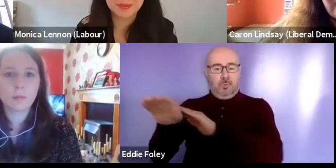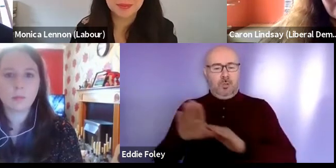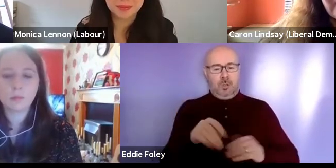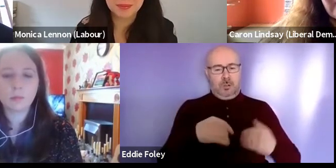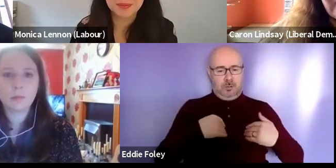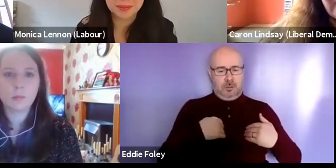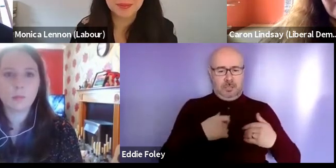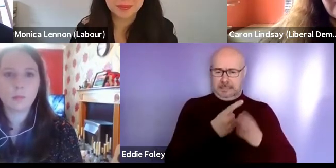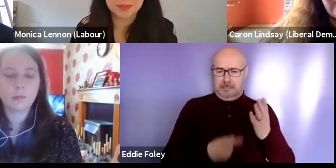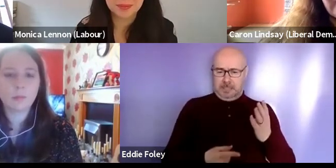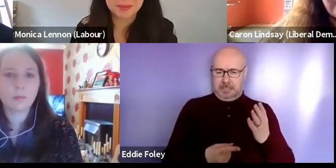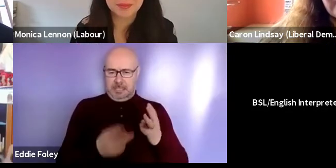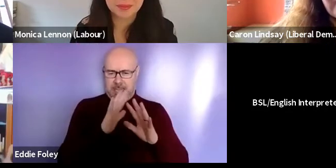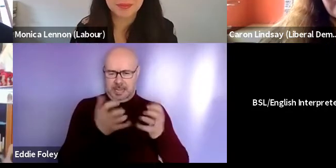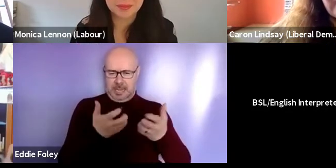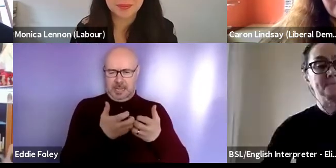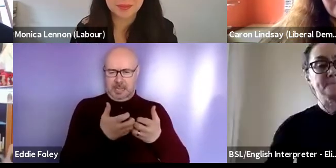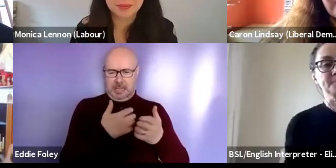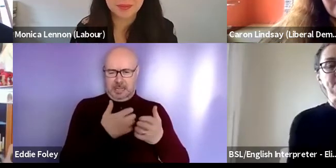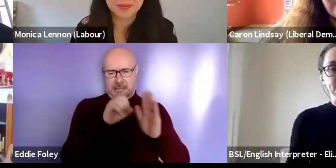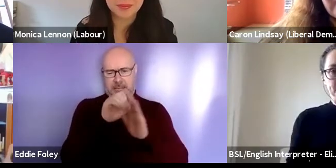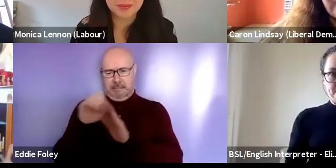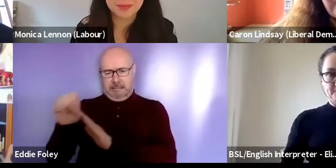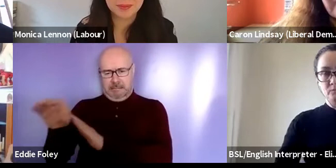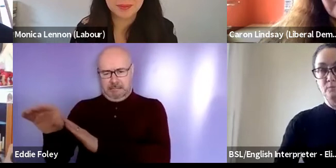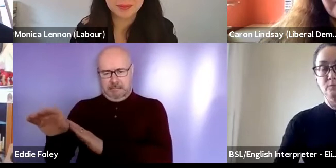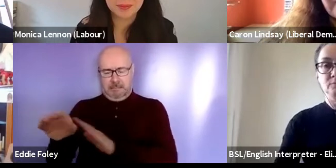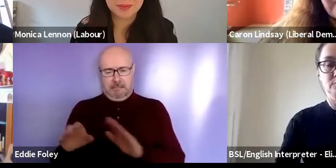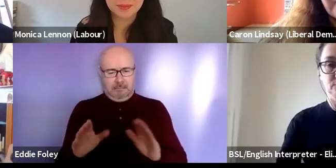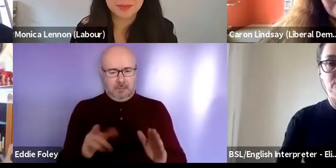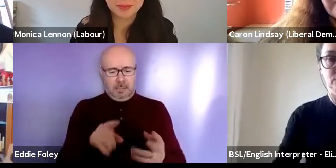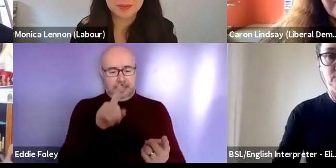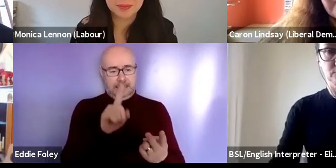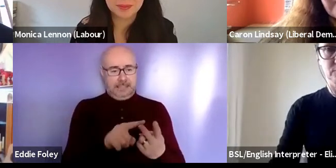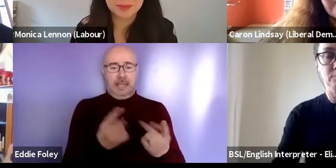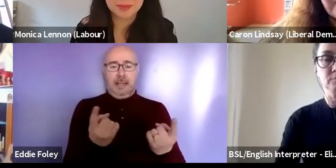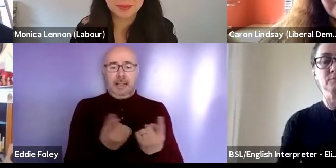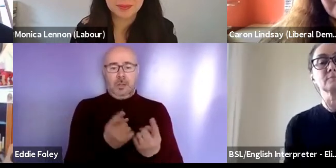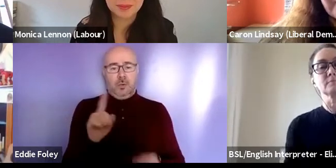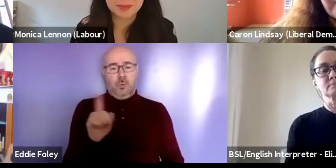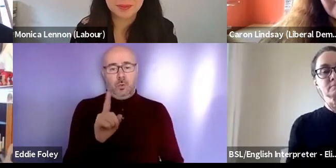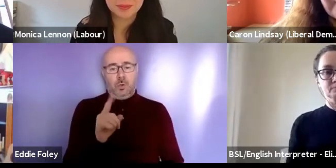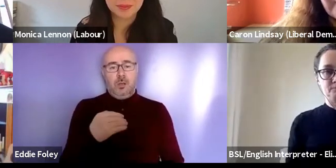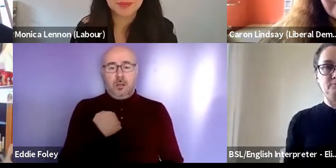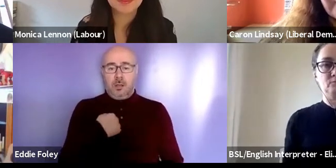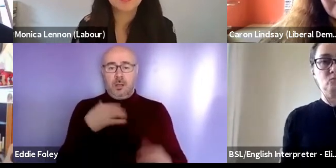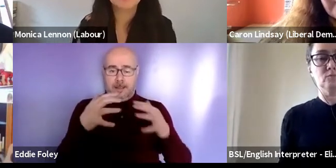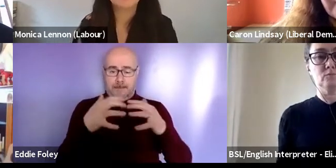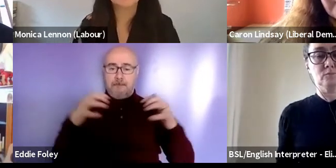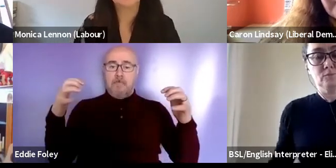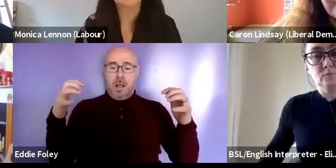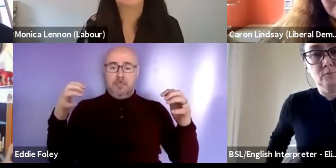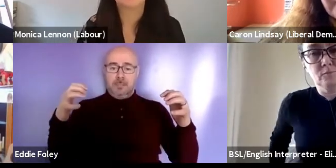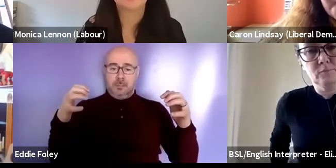difficult. So I think we need to look at our structures. The second thing, I think one of the real advantages of the last year, certainly within the Parliament and within